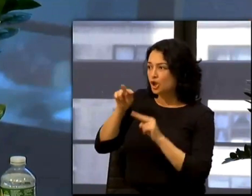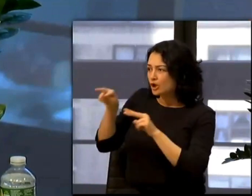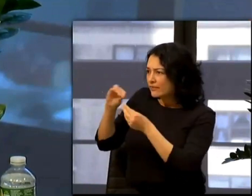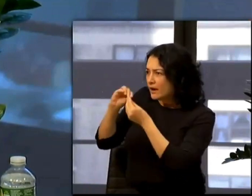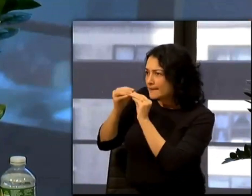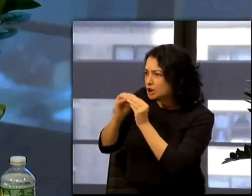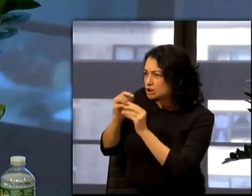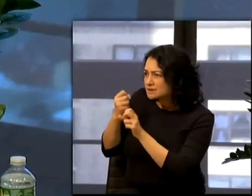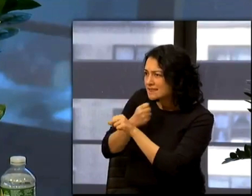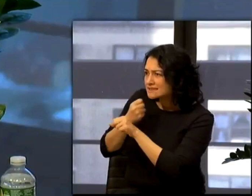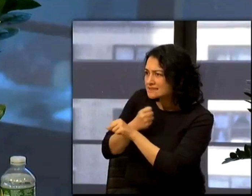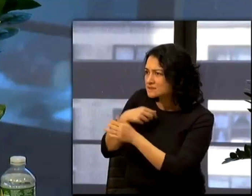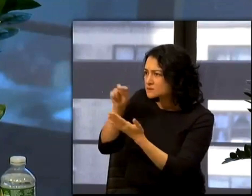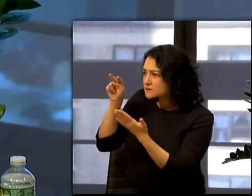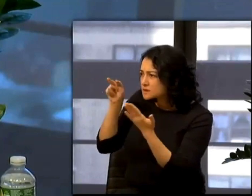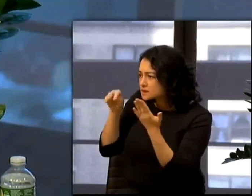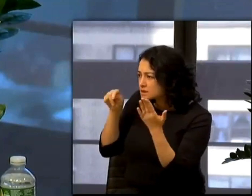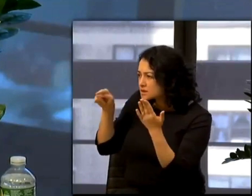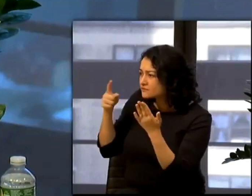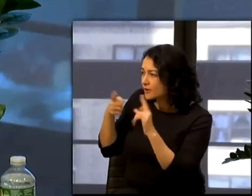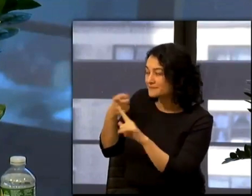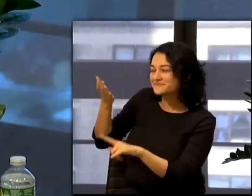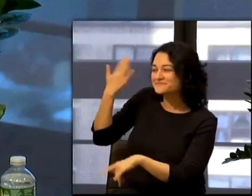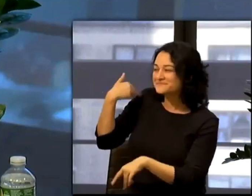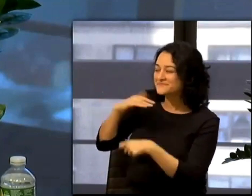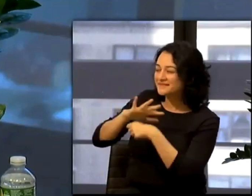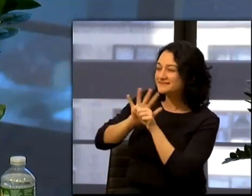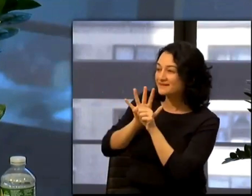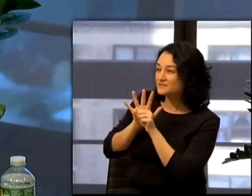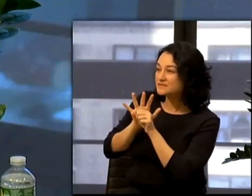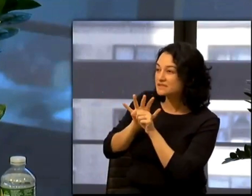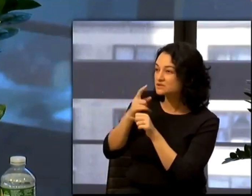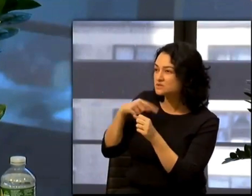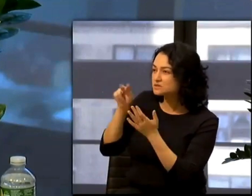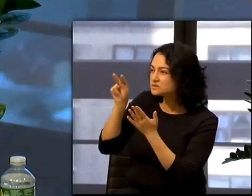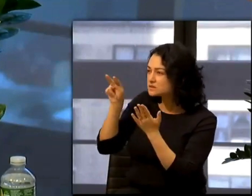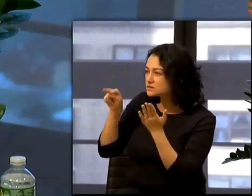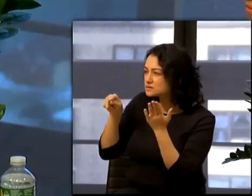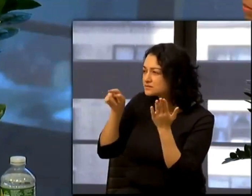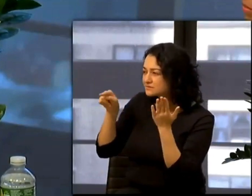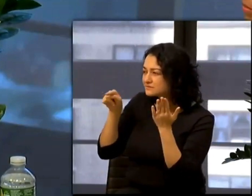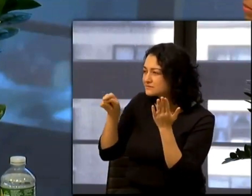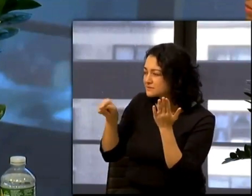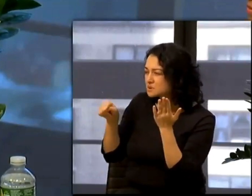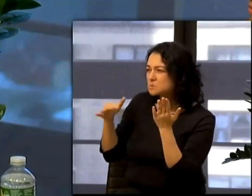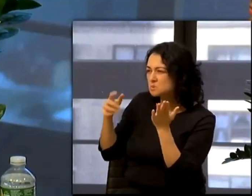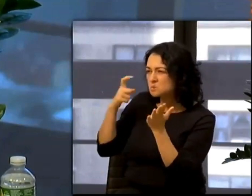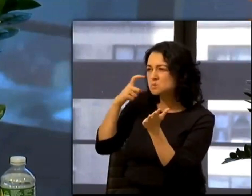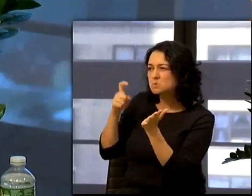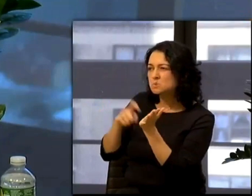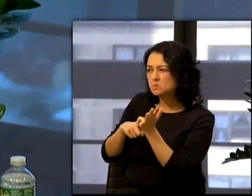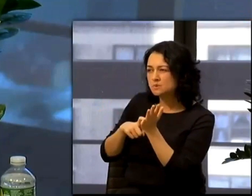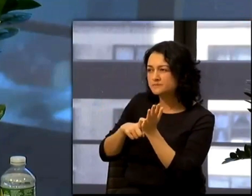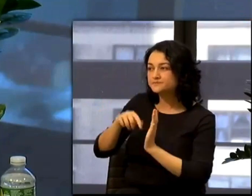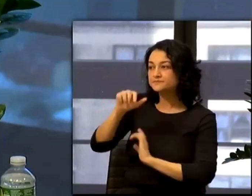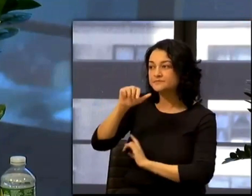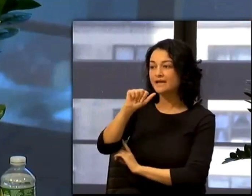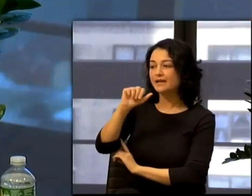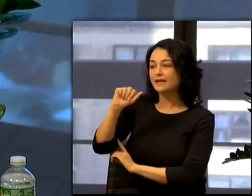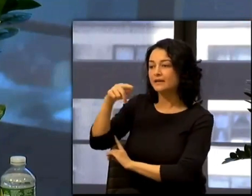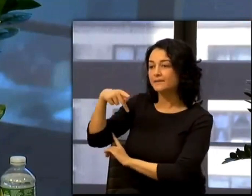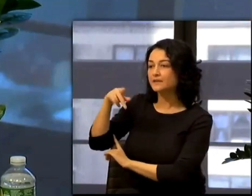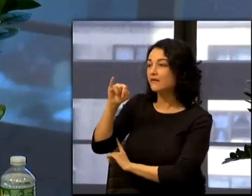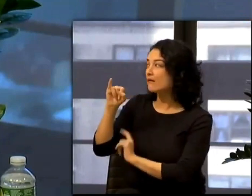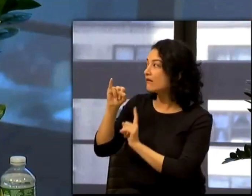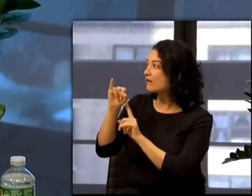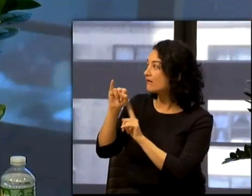You may be familiar with the organization Stop AAPI Hate. They were really at the forefront of lifting up